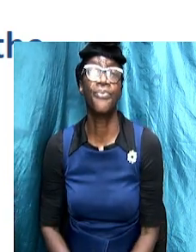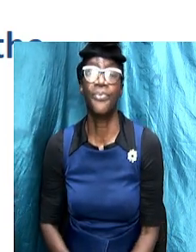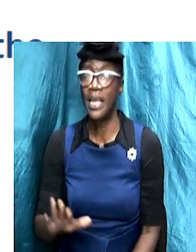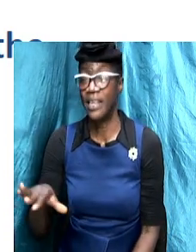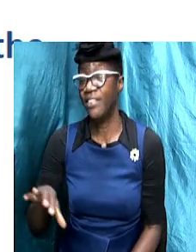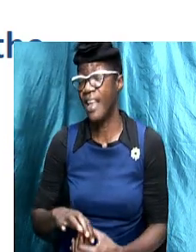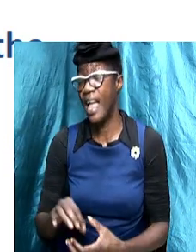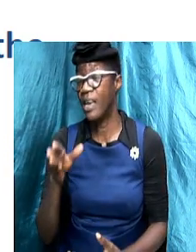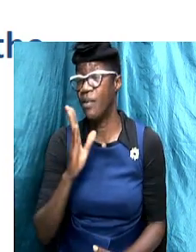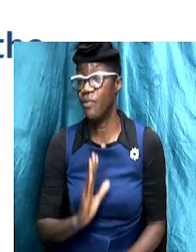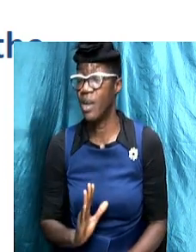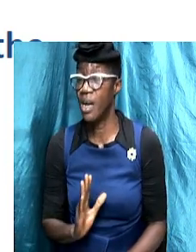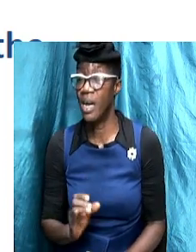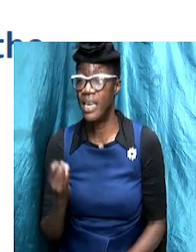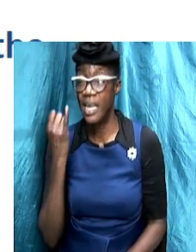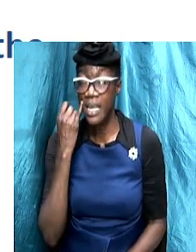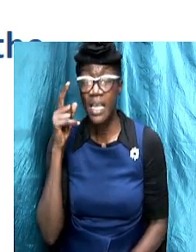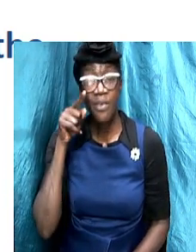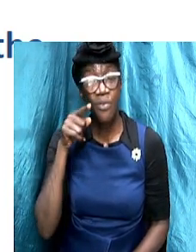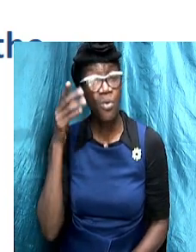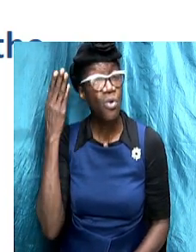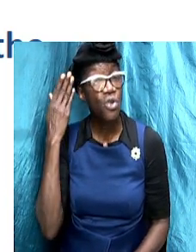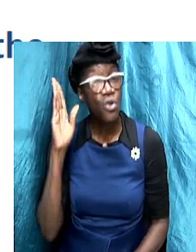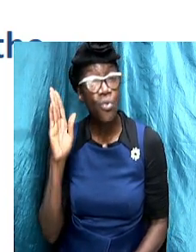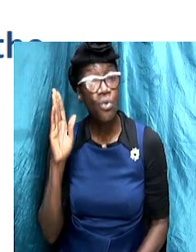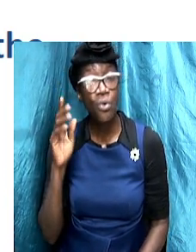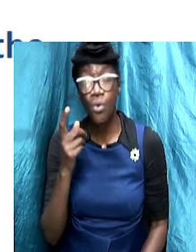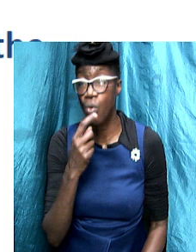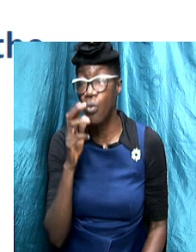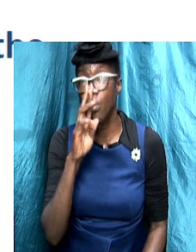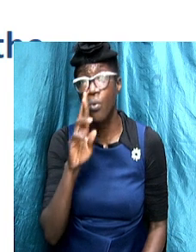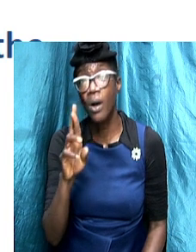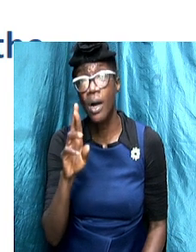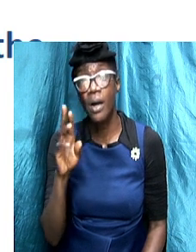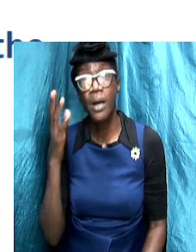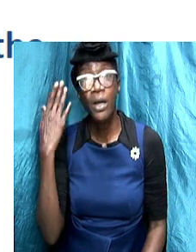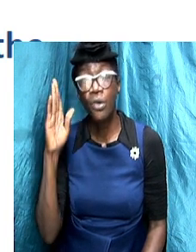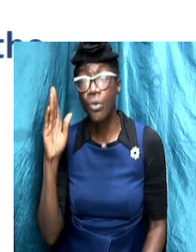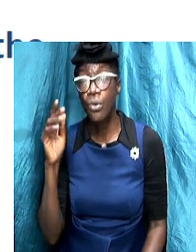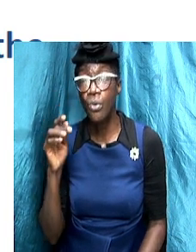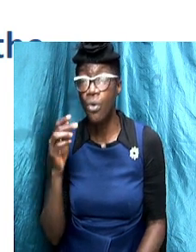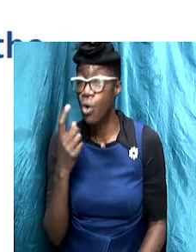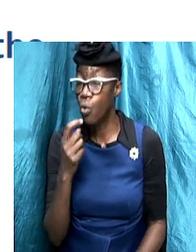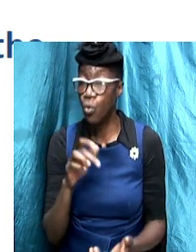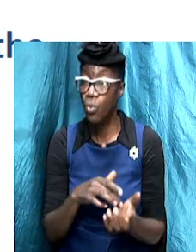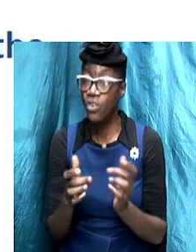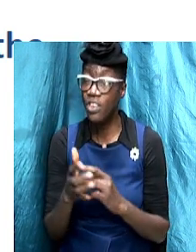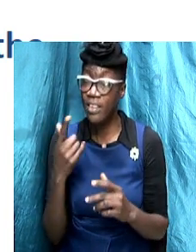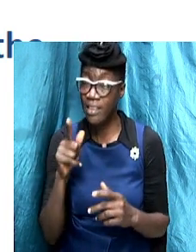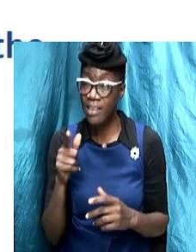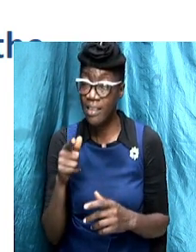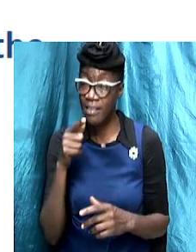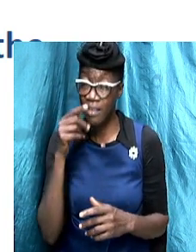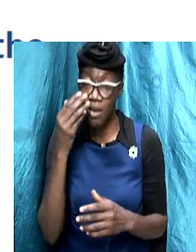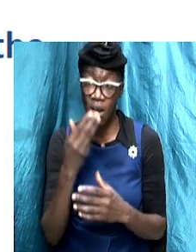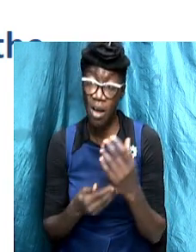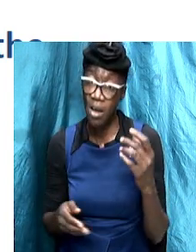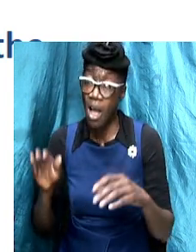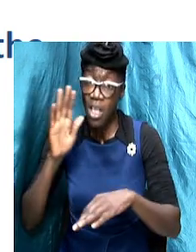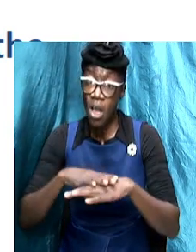God, if you don't know who you are, and you don't know who Jesus is, you're on the losing